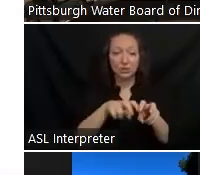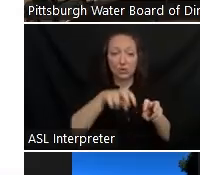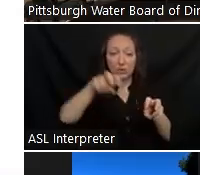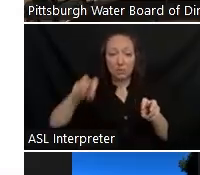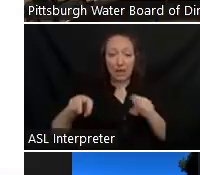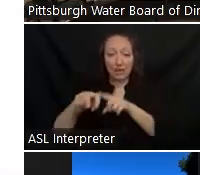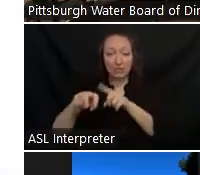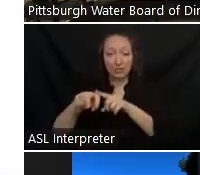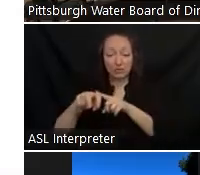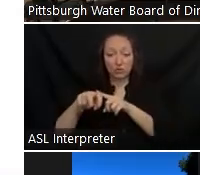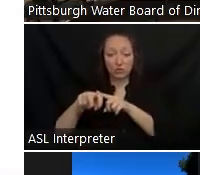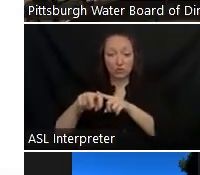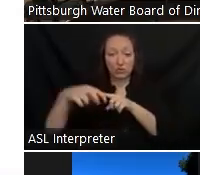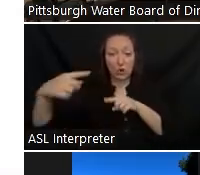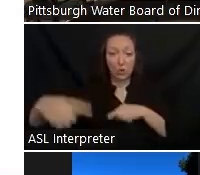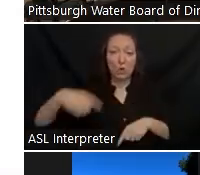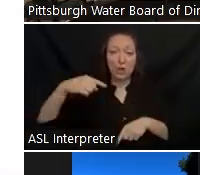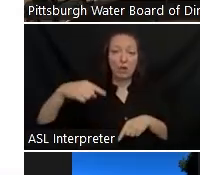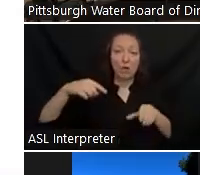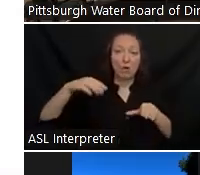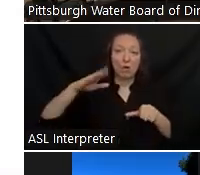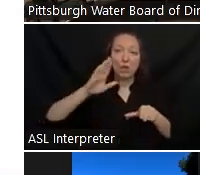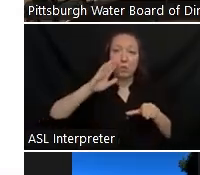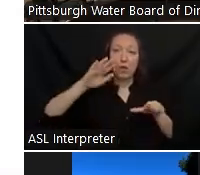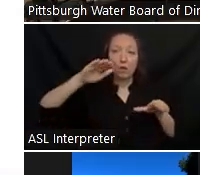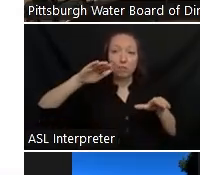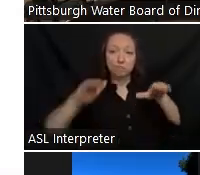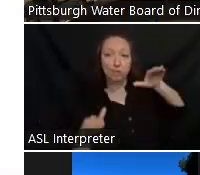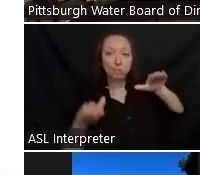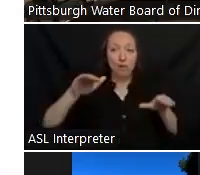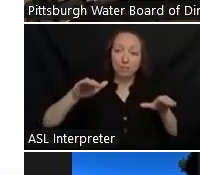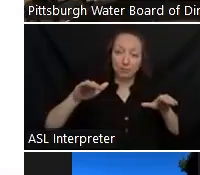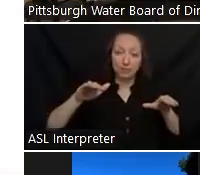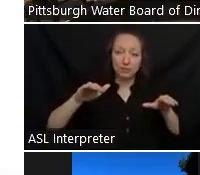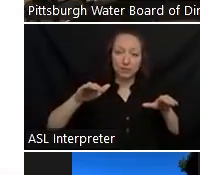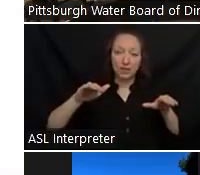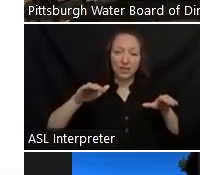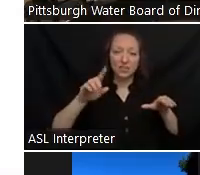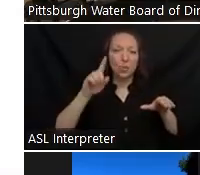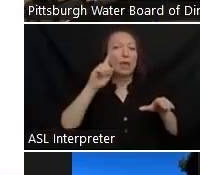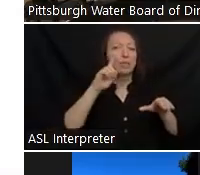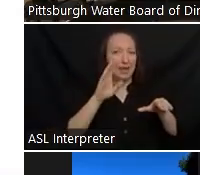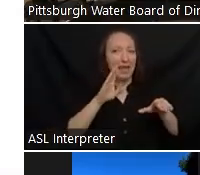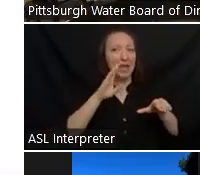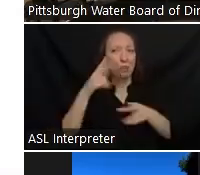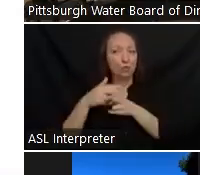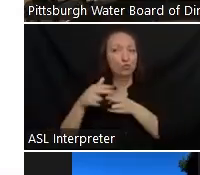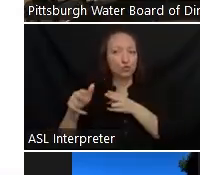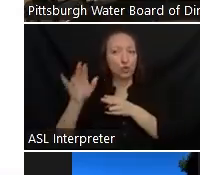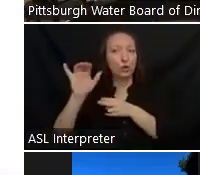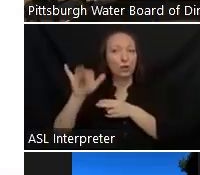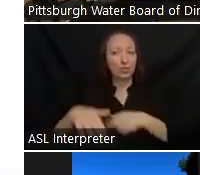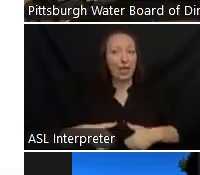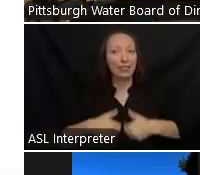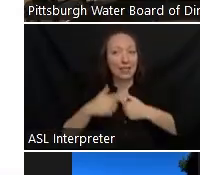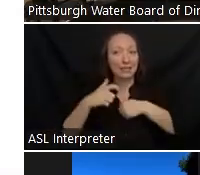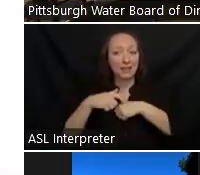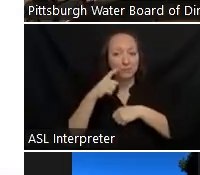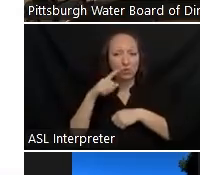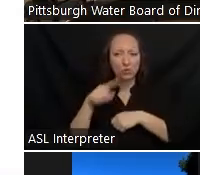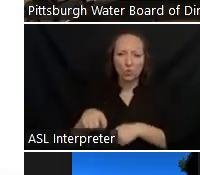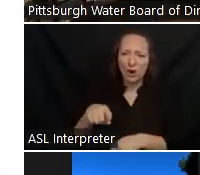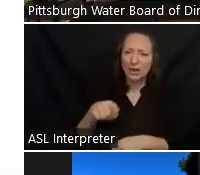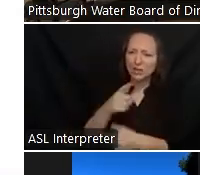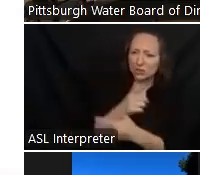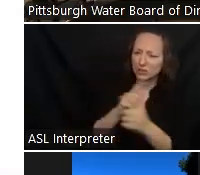drops into that catch basin all the time, shortening its lifetime. So Okay, well, send me replacements. Liberty, if you To can, replace